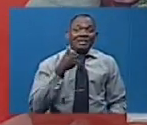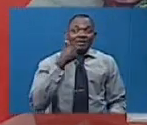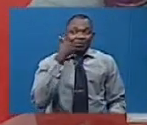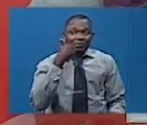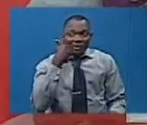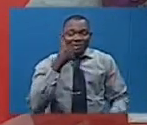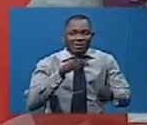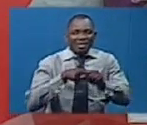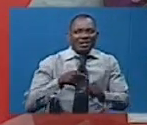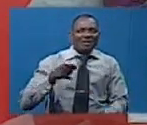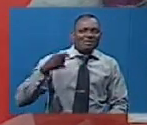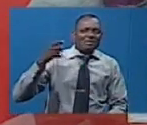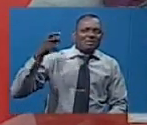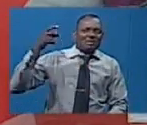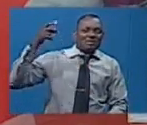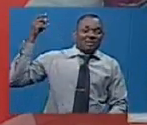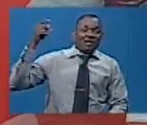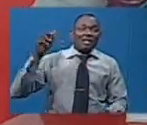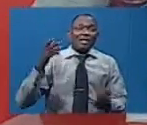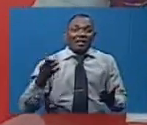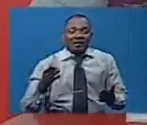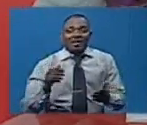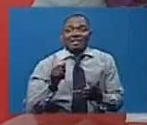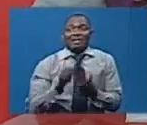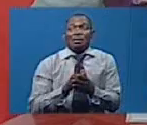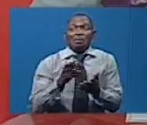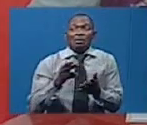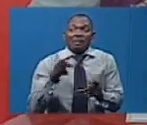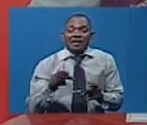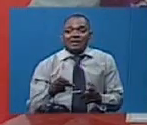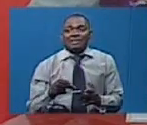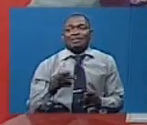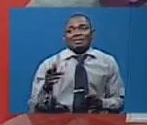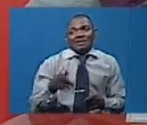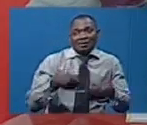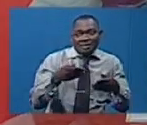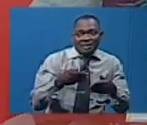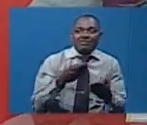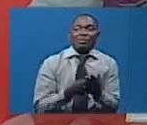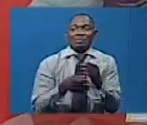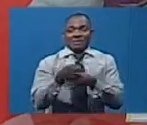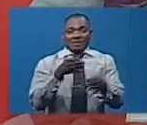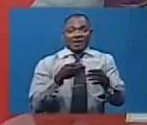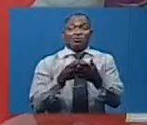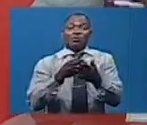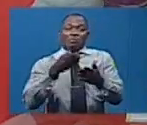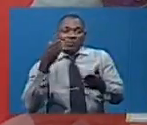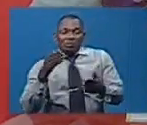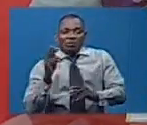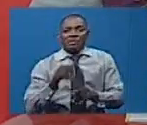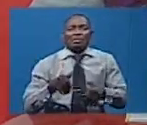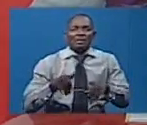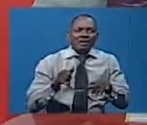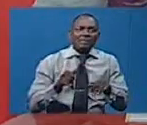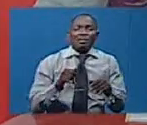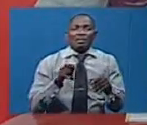Prostitution is known as the oldest profession and is the exchange of sex for money. This service is usually provided with